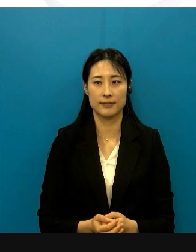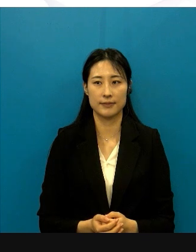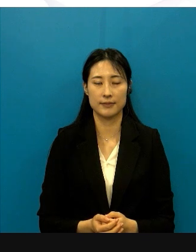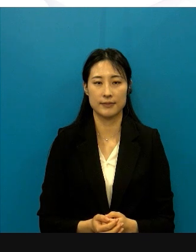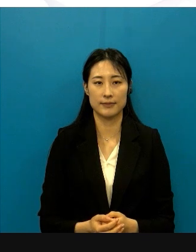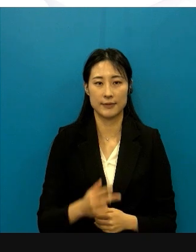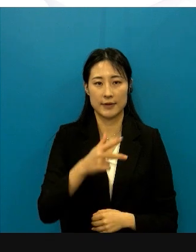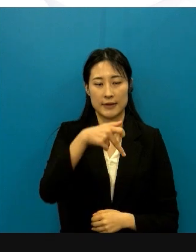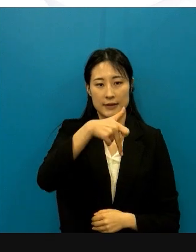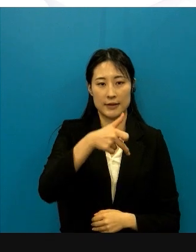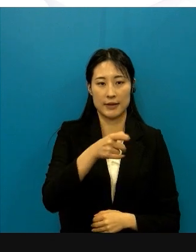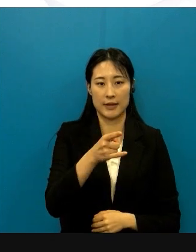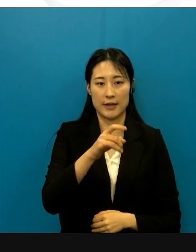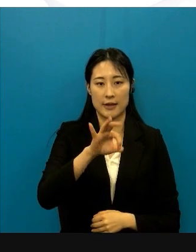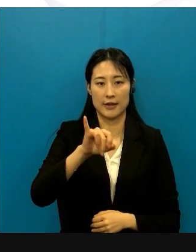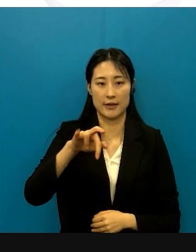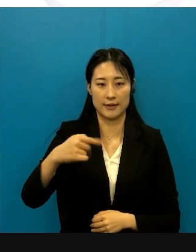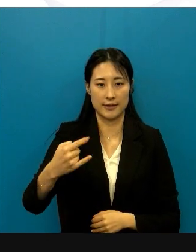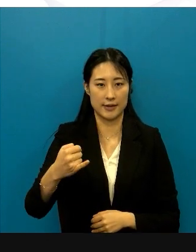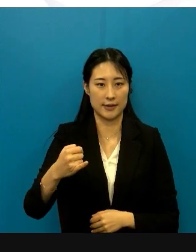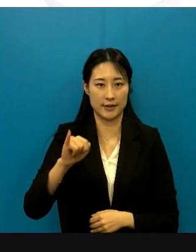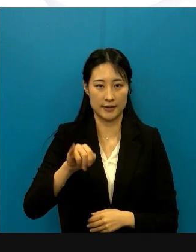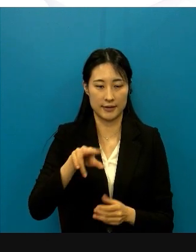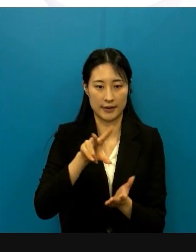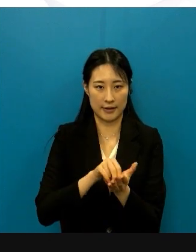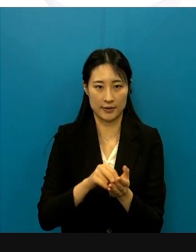November 2018, K,